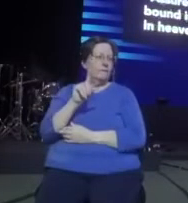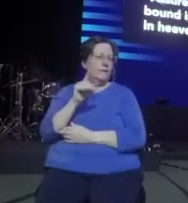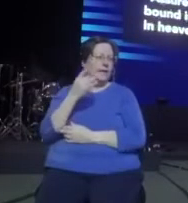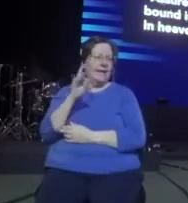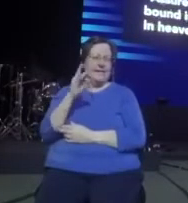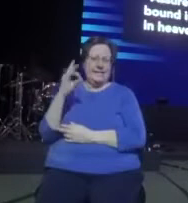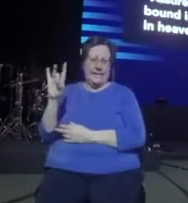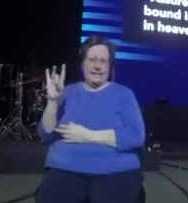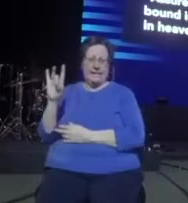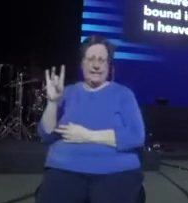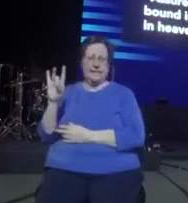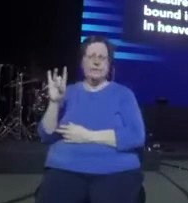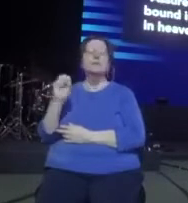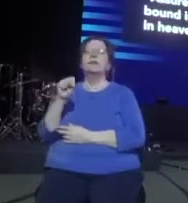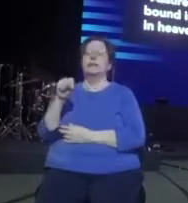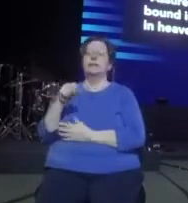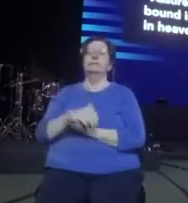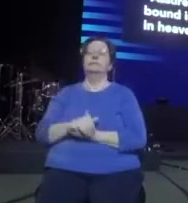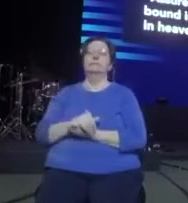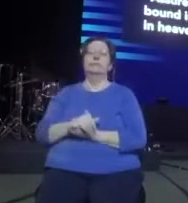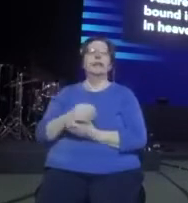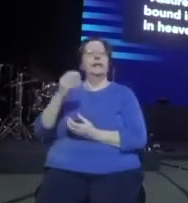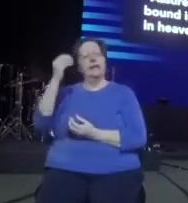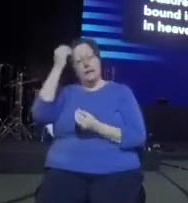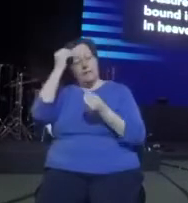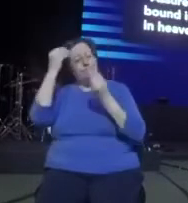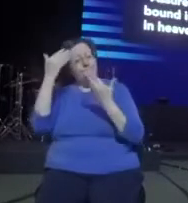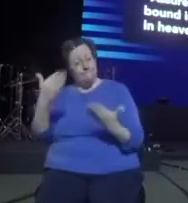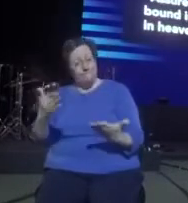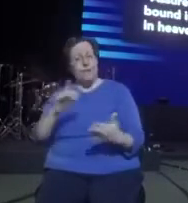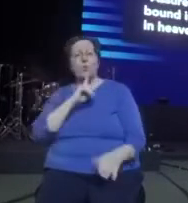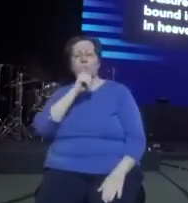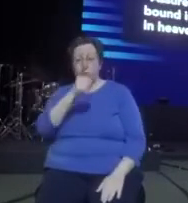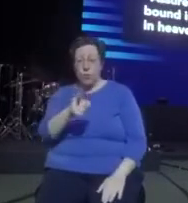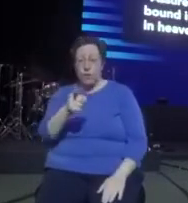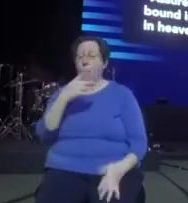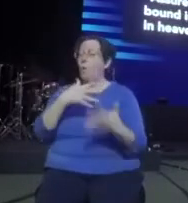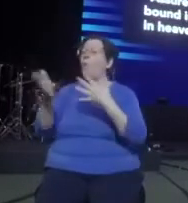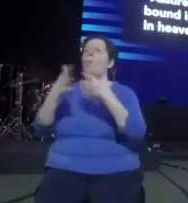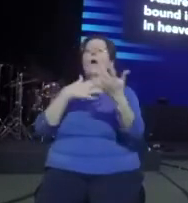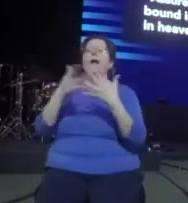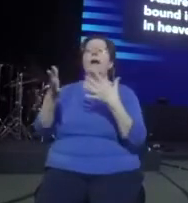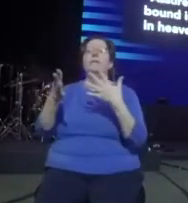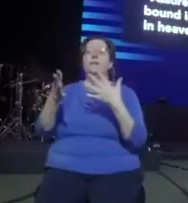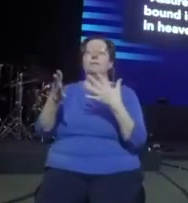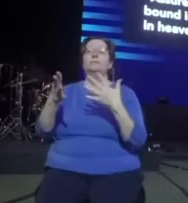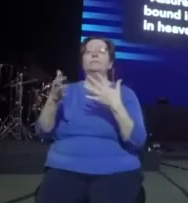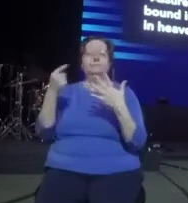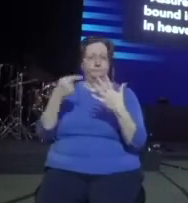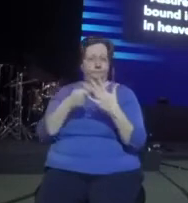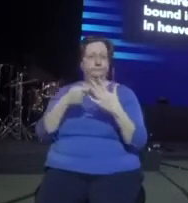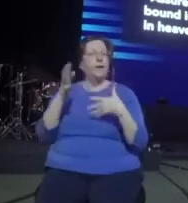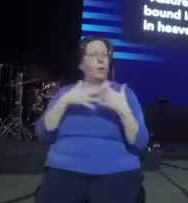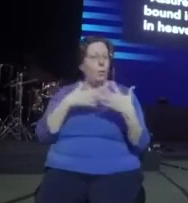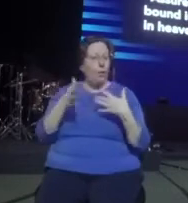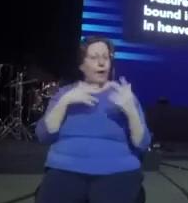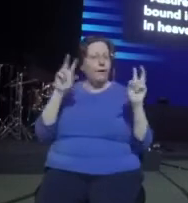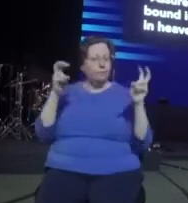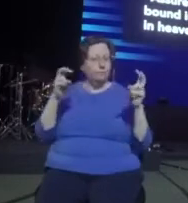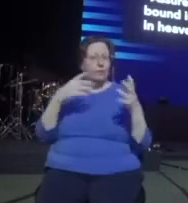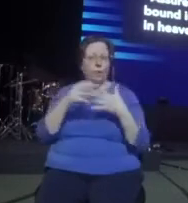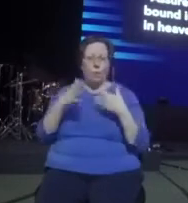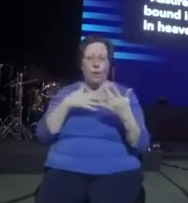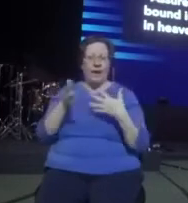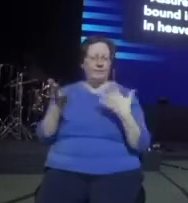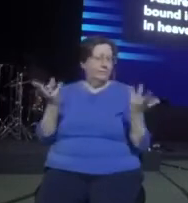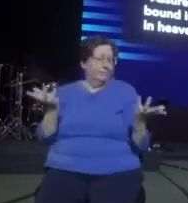isn't it? Yeah, it says, assuredly I say to you, whatever, there's that word whatever again. It's whatever,